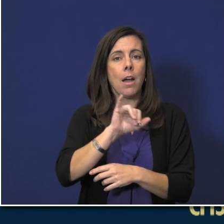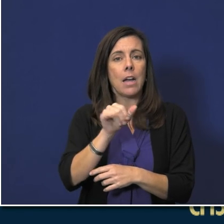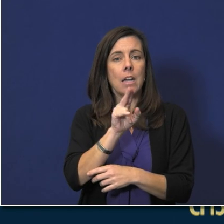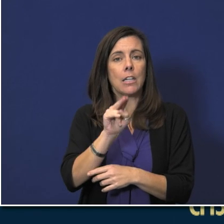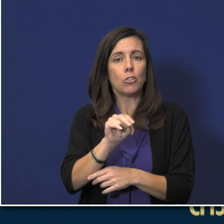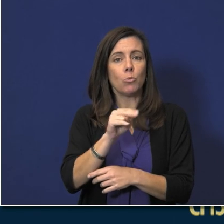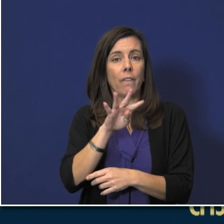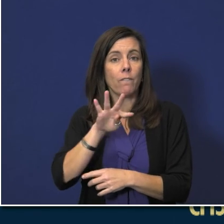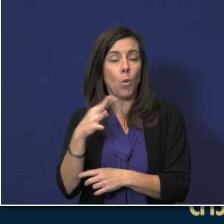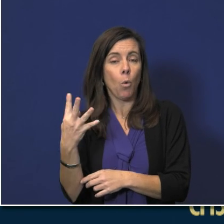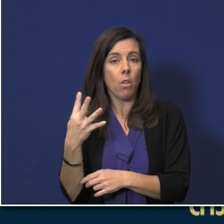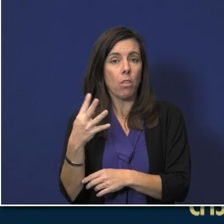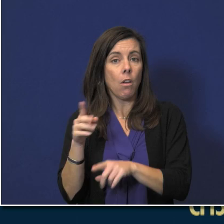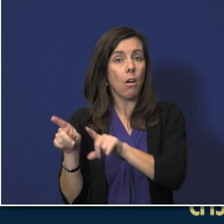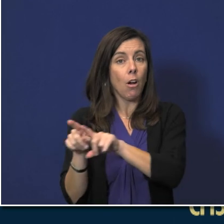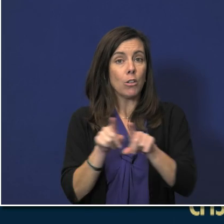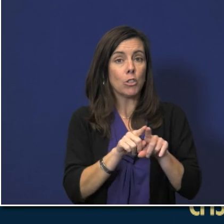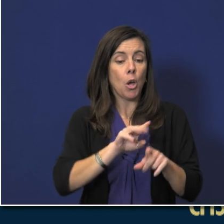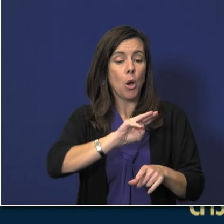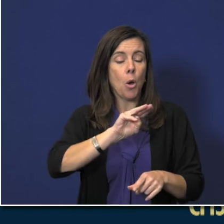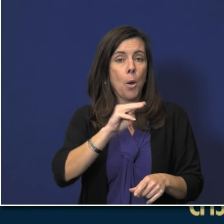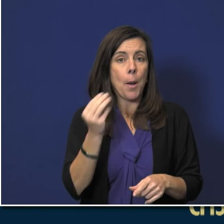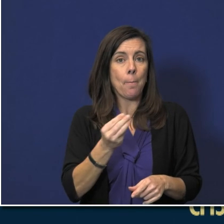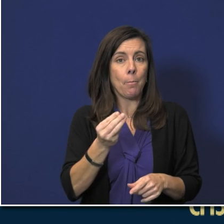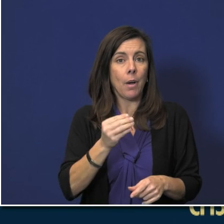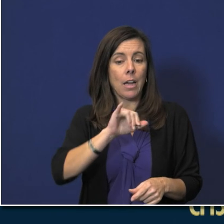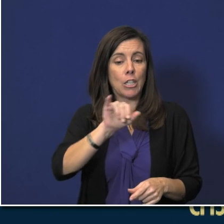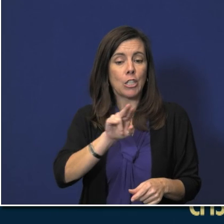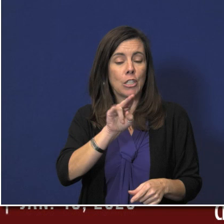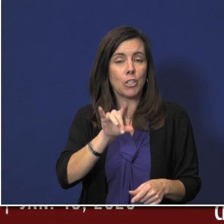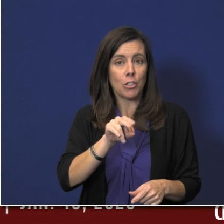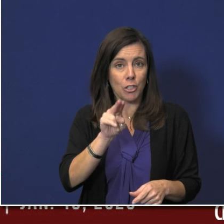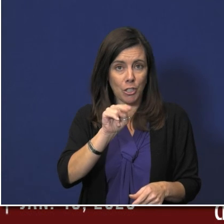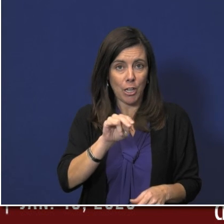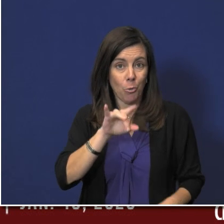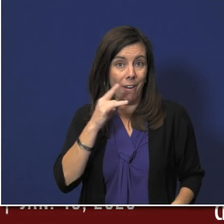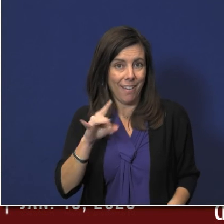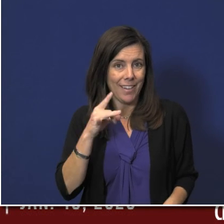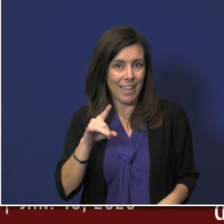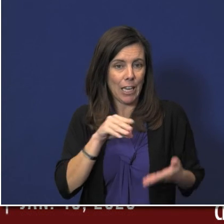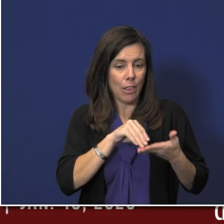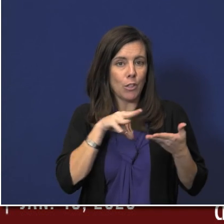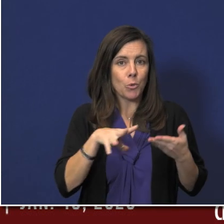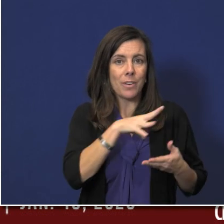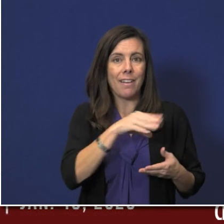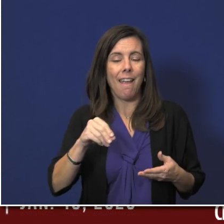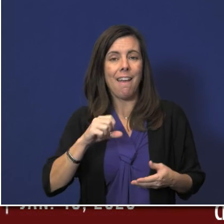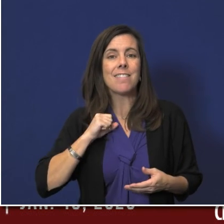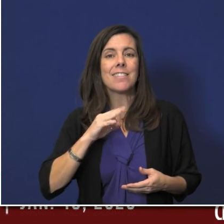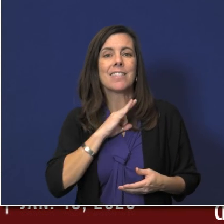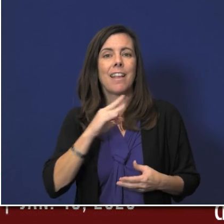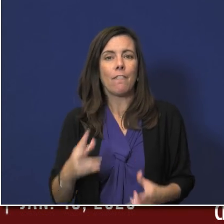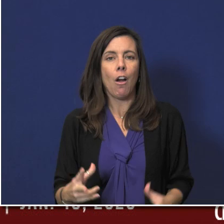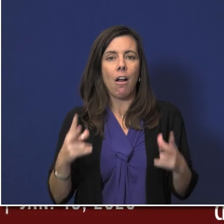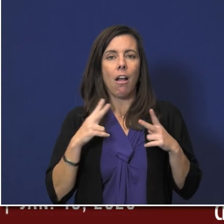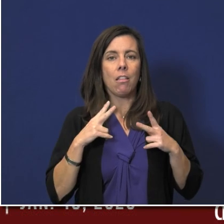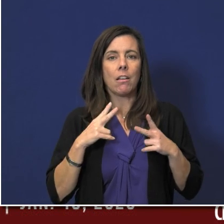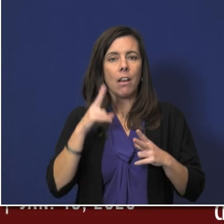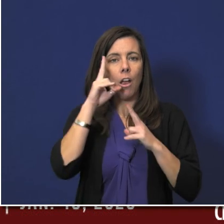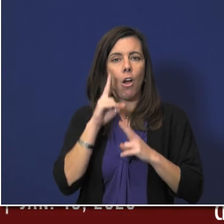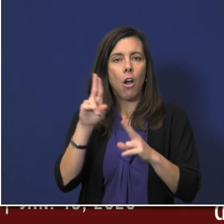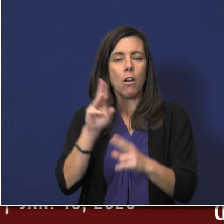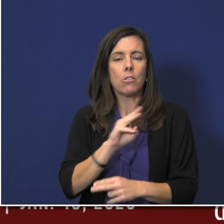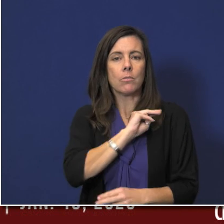4th. Additionally, Monday, January 18th will be a student and staff holiday honoring Dr. Martin Luther King